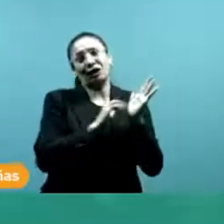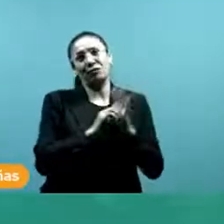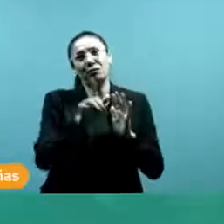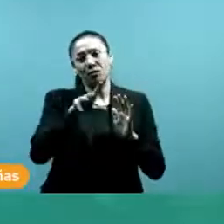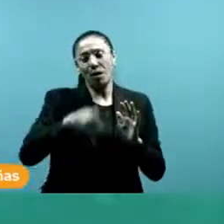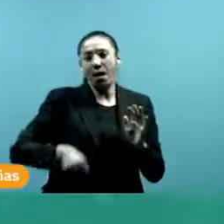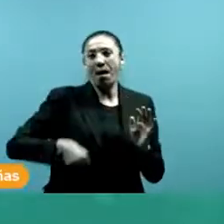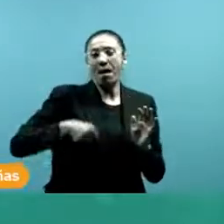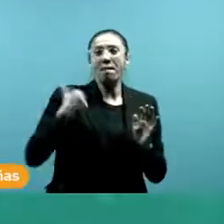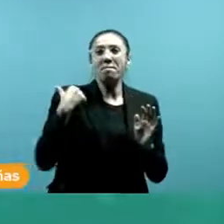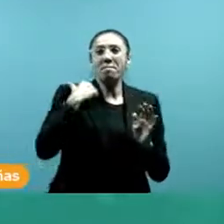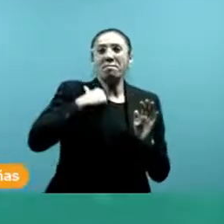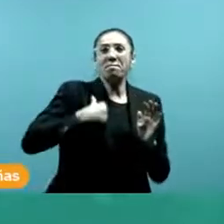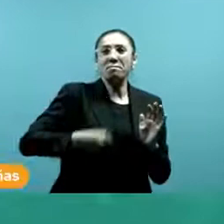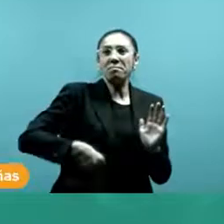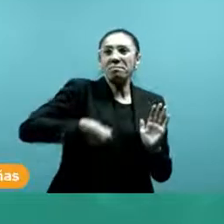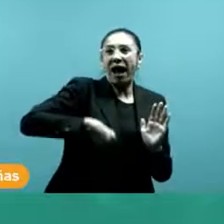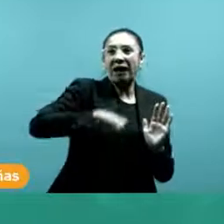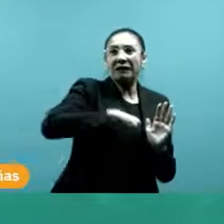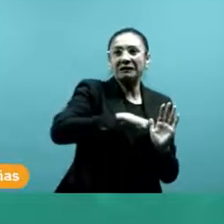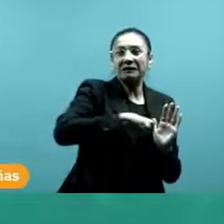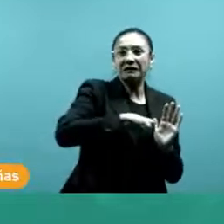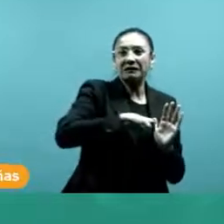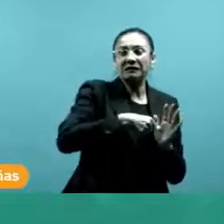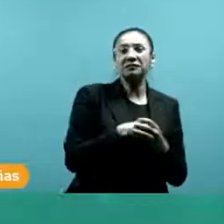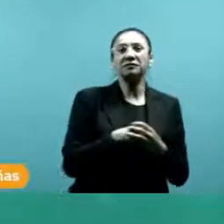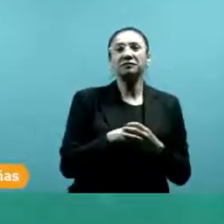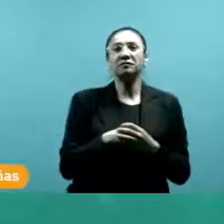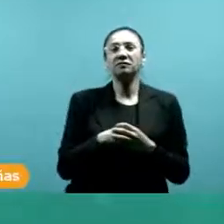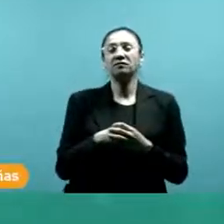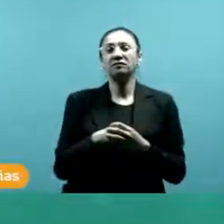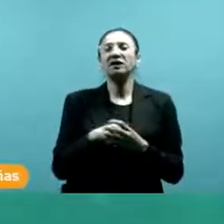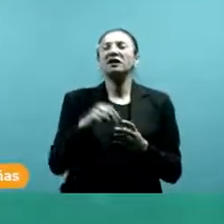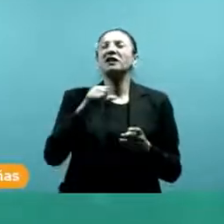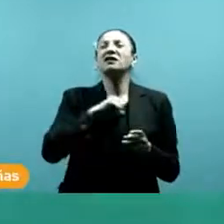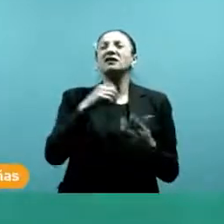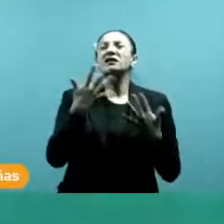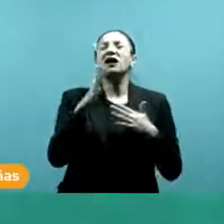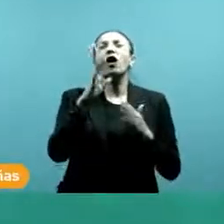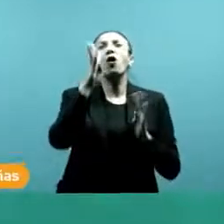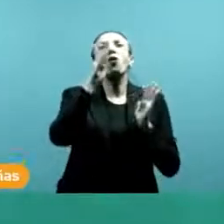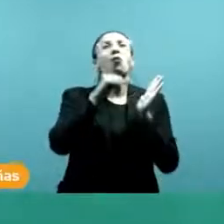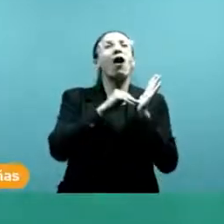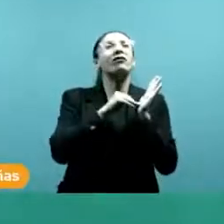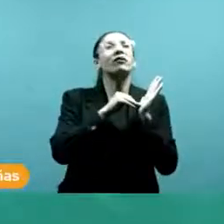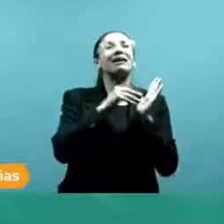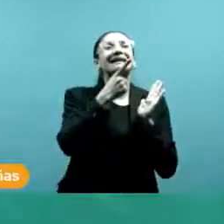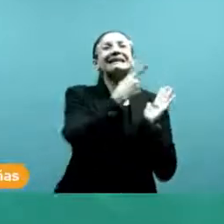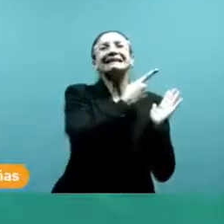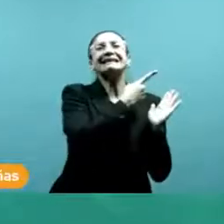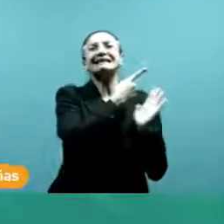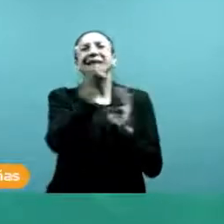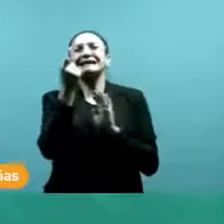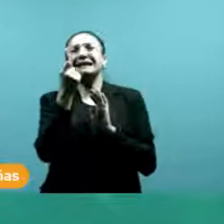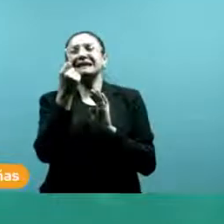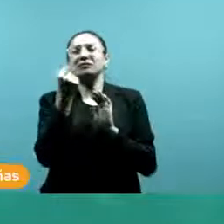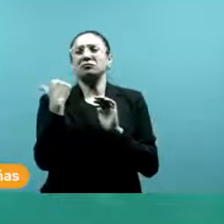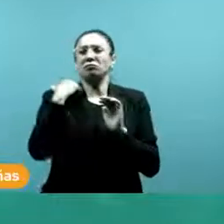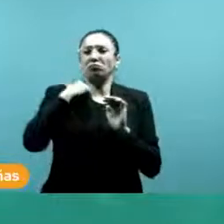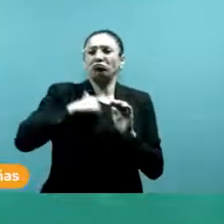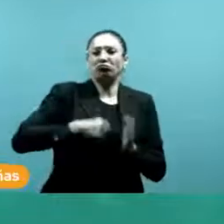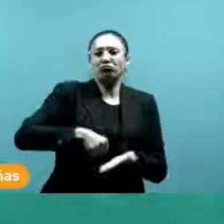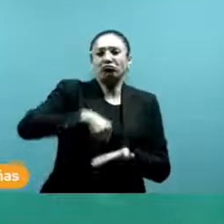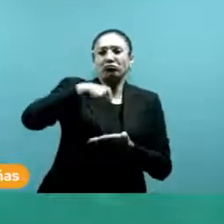Have 4,600 suitcases in our collection. Tenemos 4,600 maletas and en nuestra colección. During the conservation of